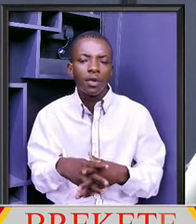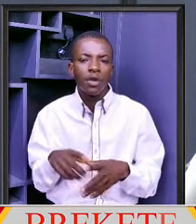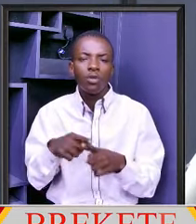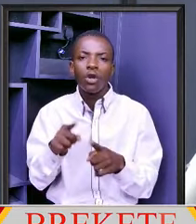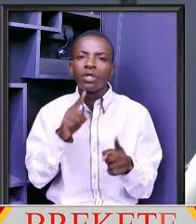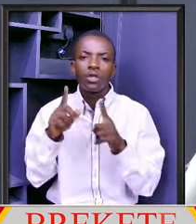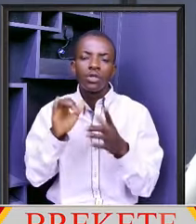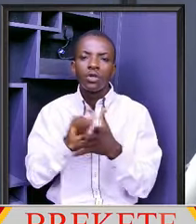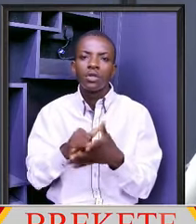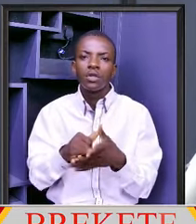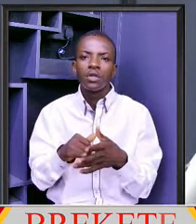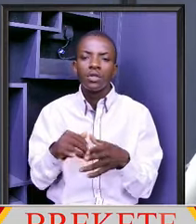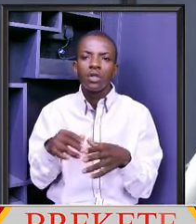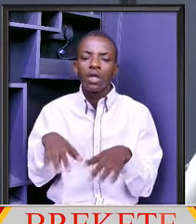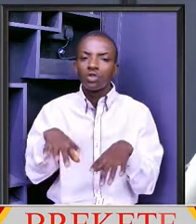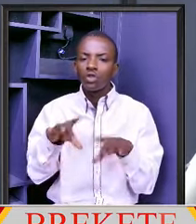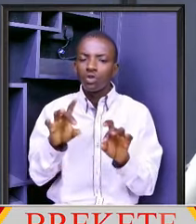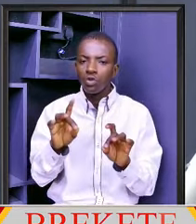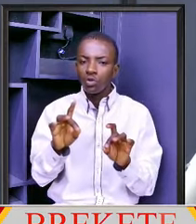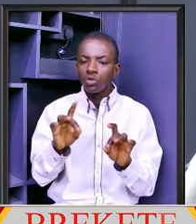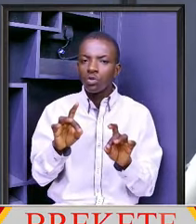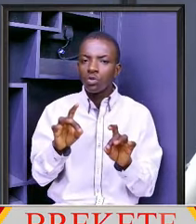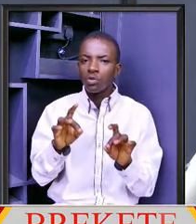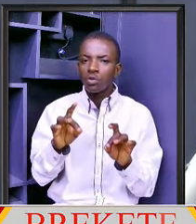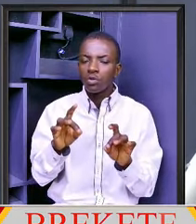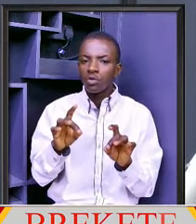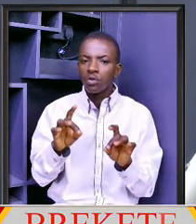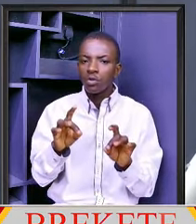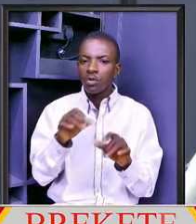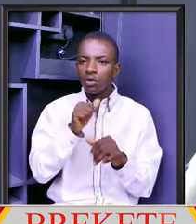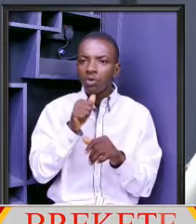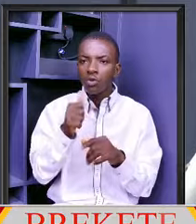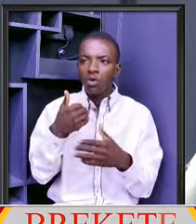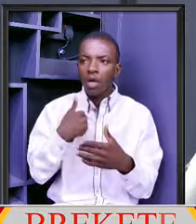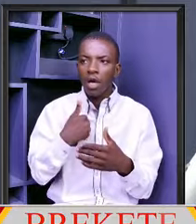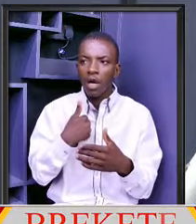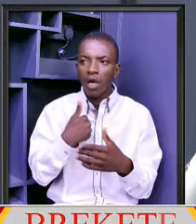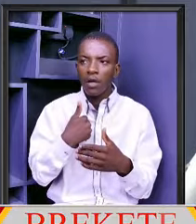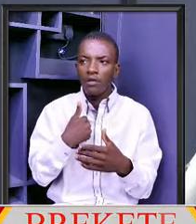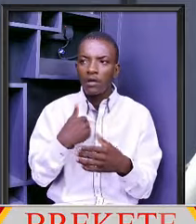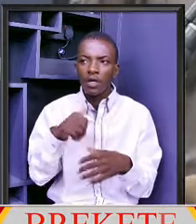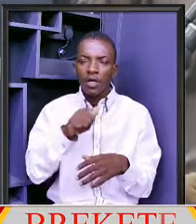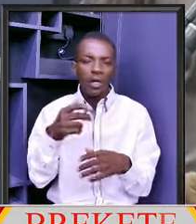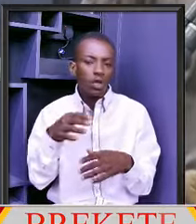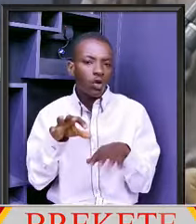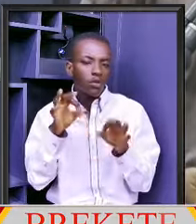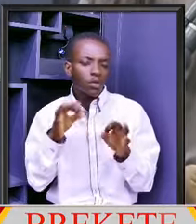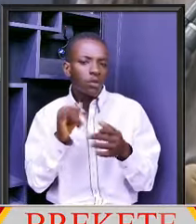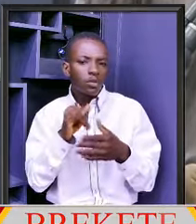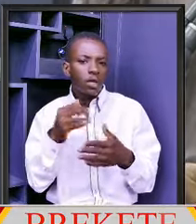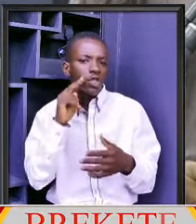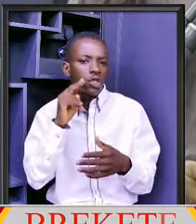But I tell you when I say I chose not to have any option. Nigeria is my country.